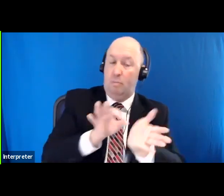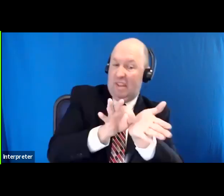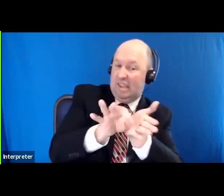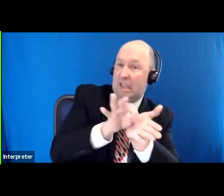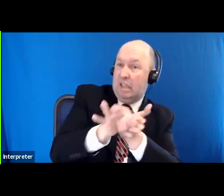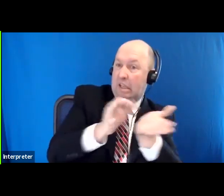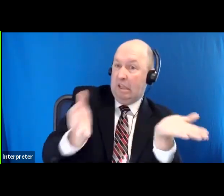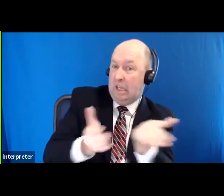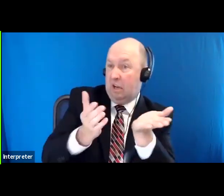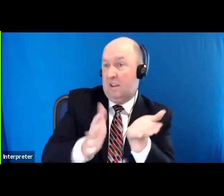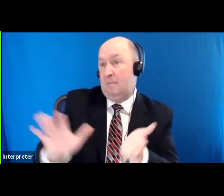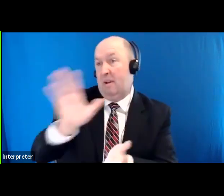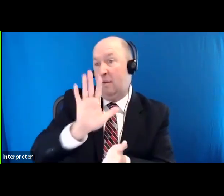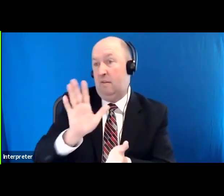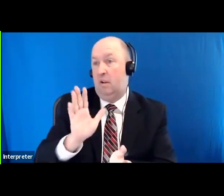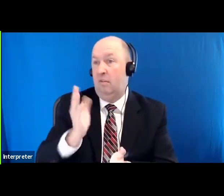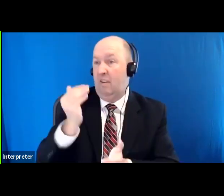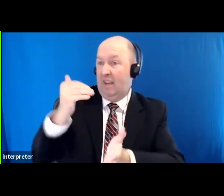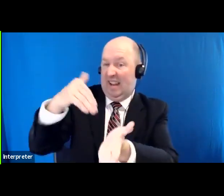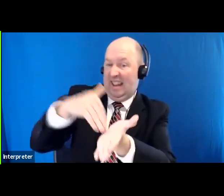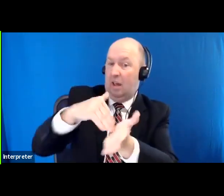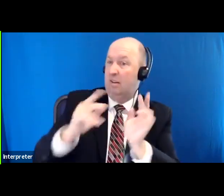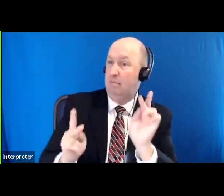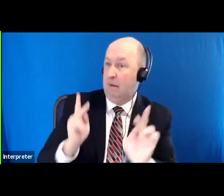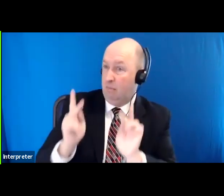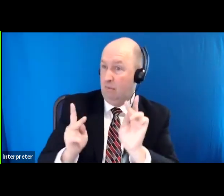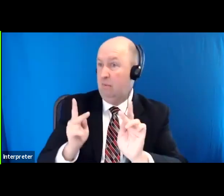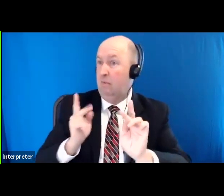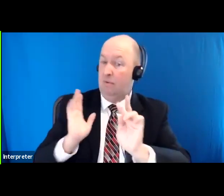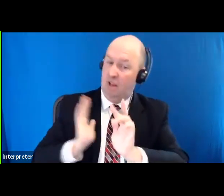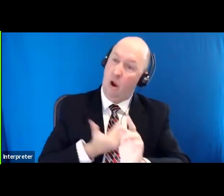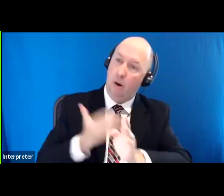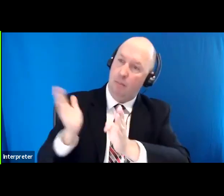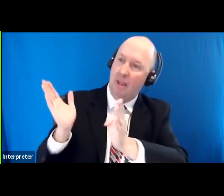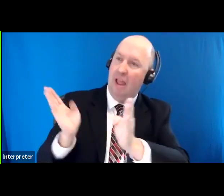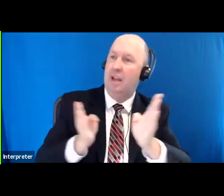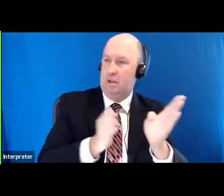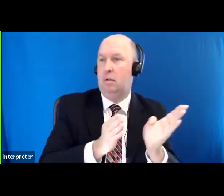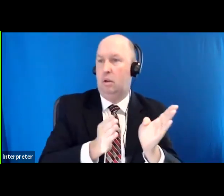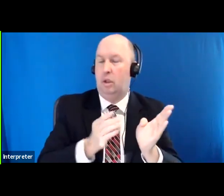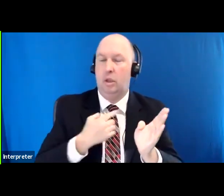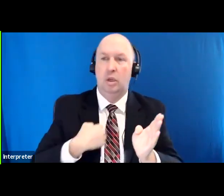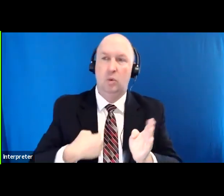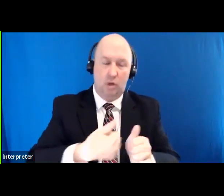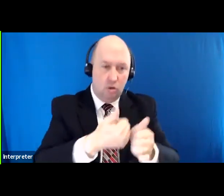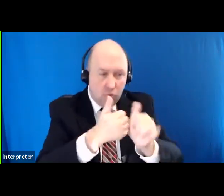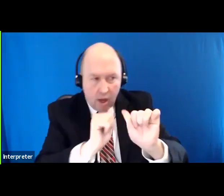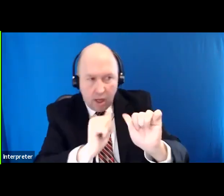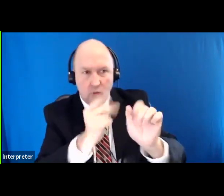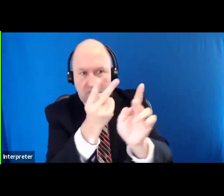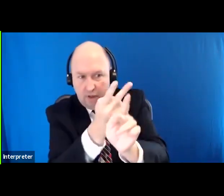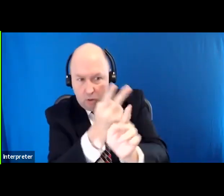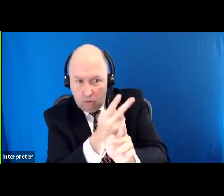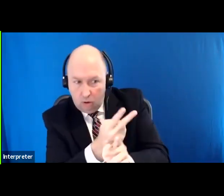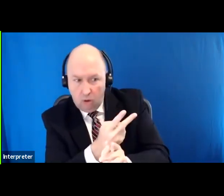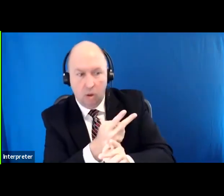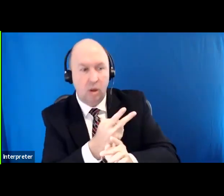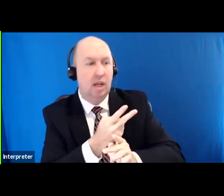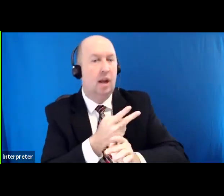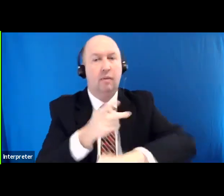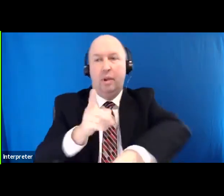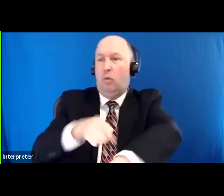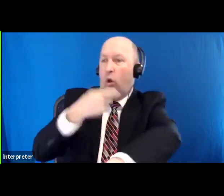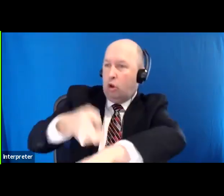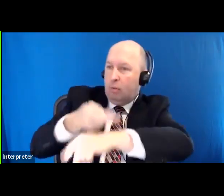individuals. Again, that's just our planning. We're trying to tease that out of, are they in long-term care facilities?